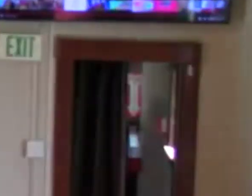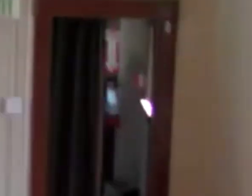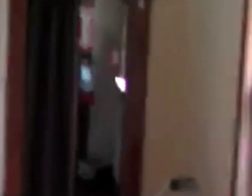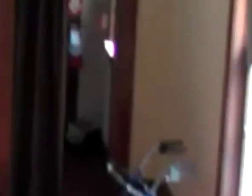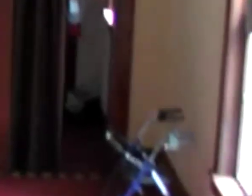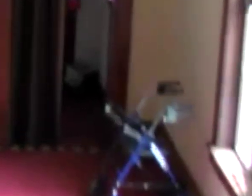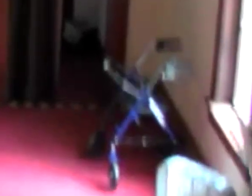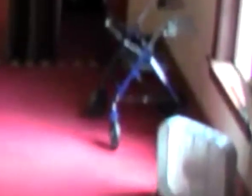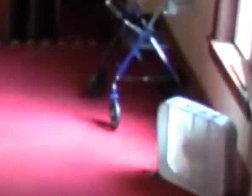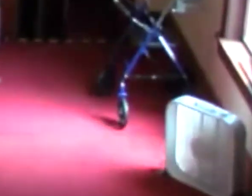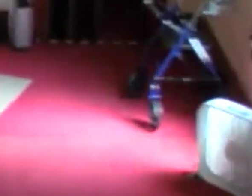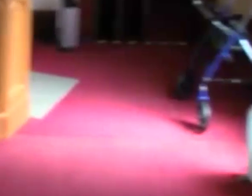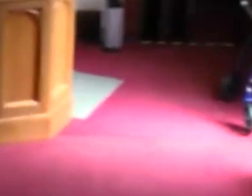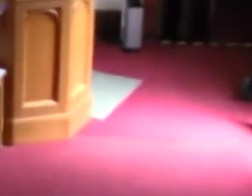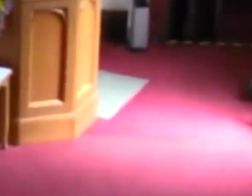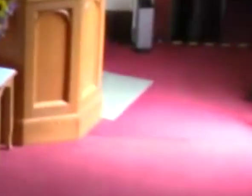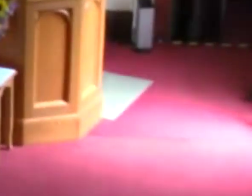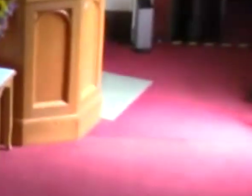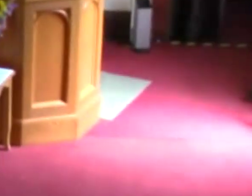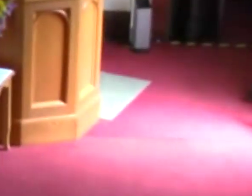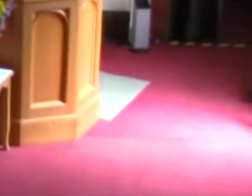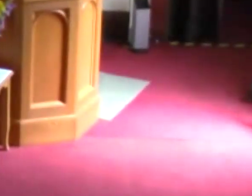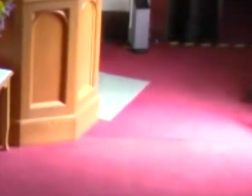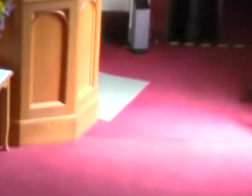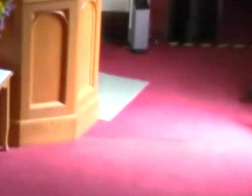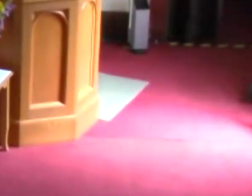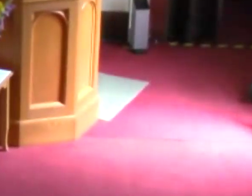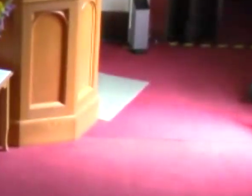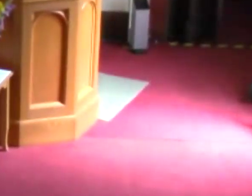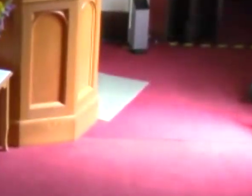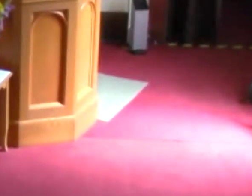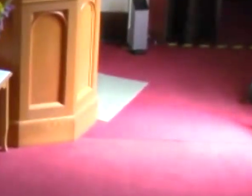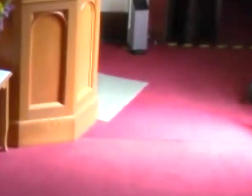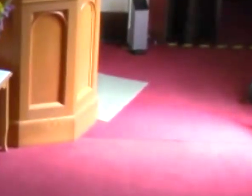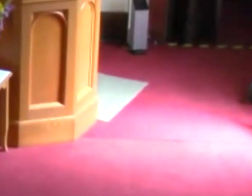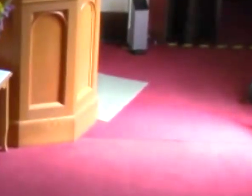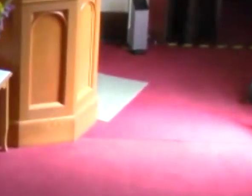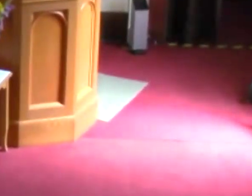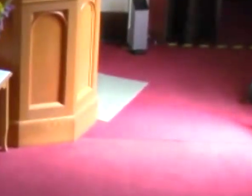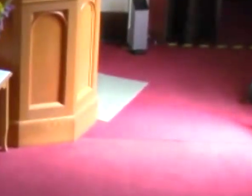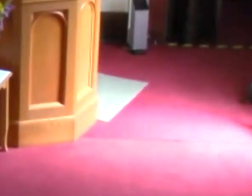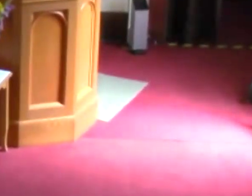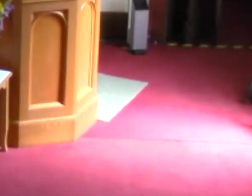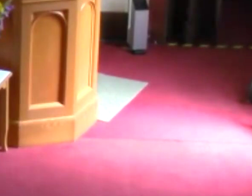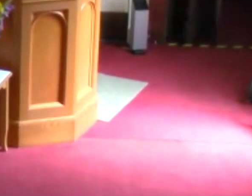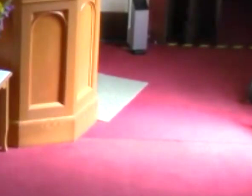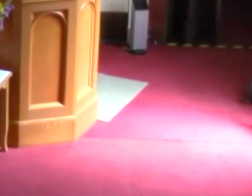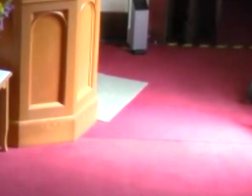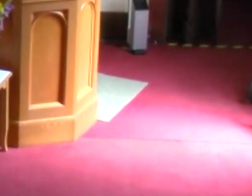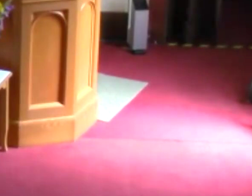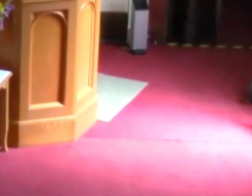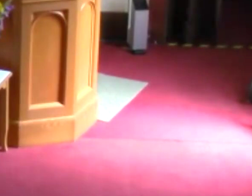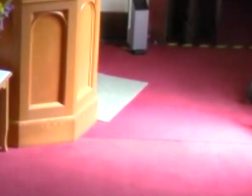generosity. In addition to supporting this church, one half of your donations support a local nonprofit